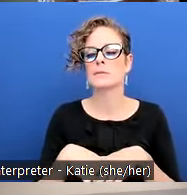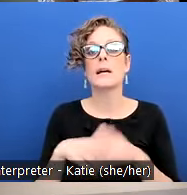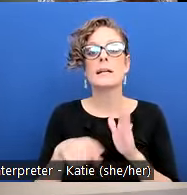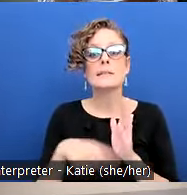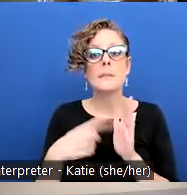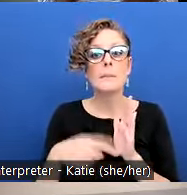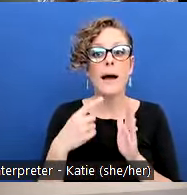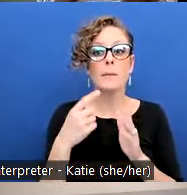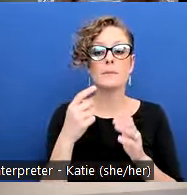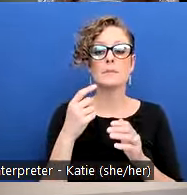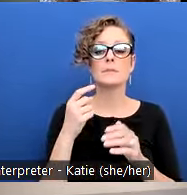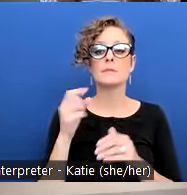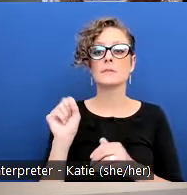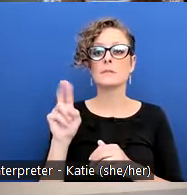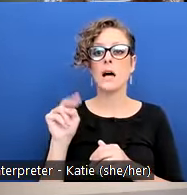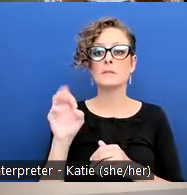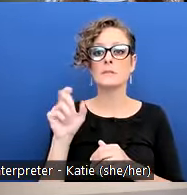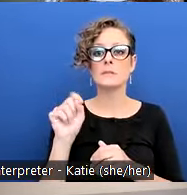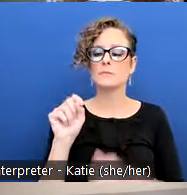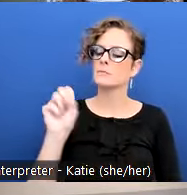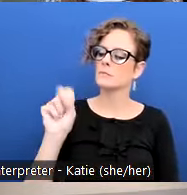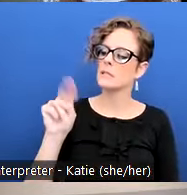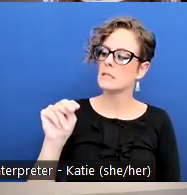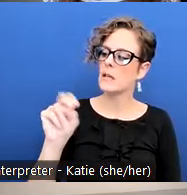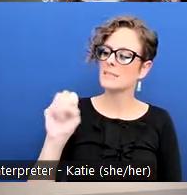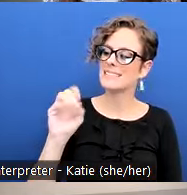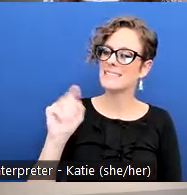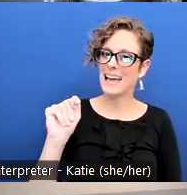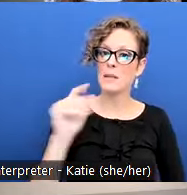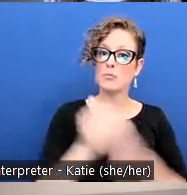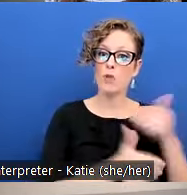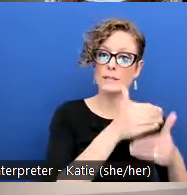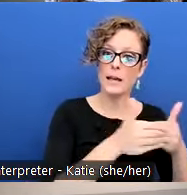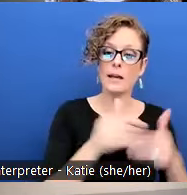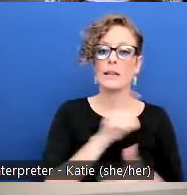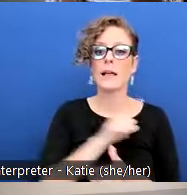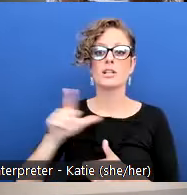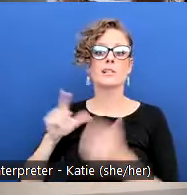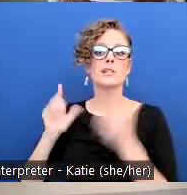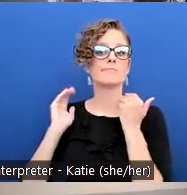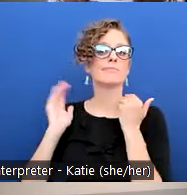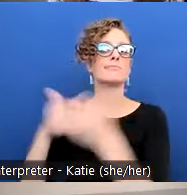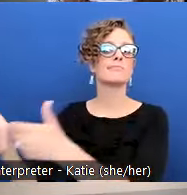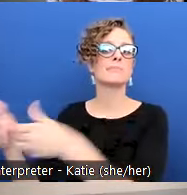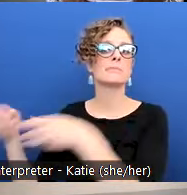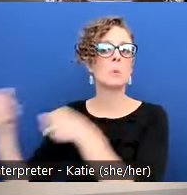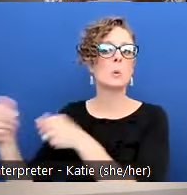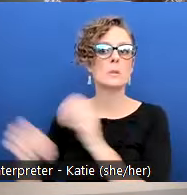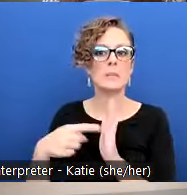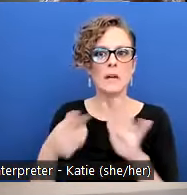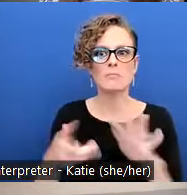just move forward with the recommendations and it go smoothly and is what everyone expects, and then sometimes it does not go as